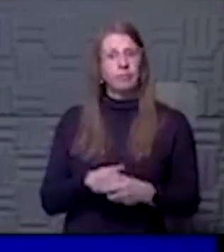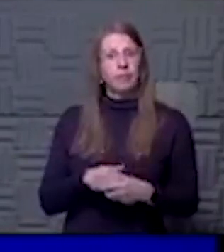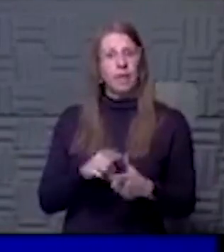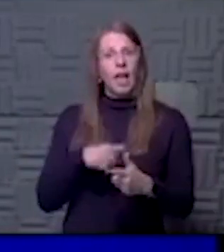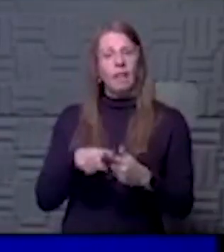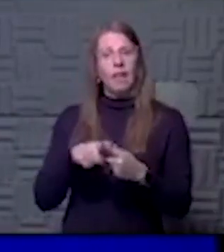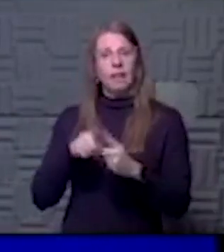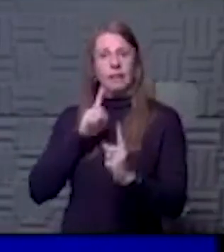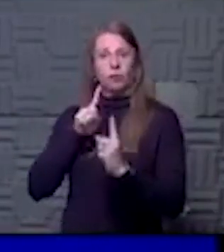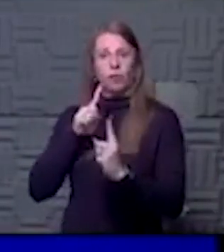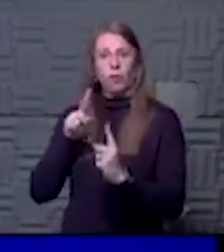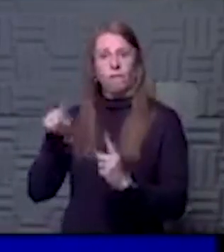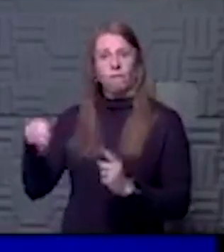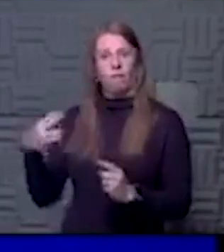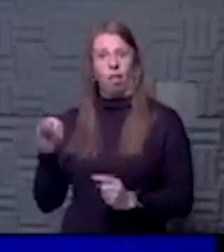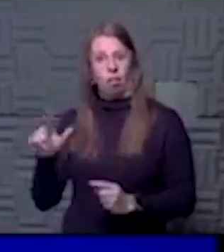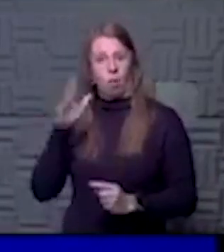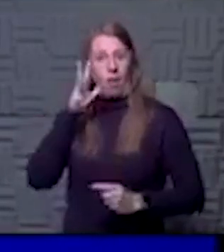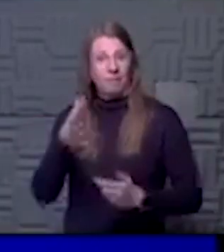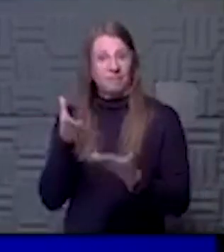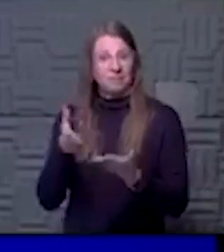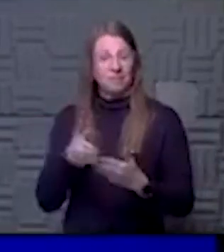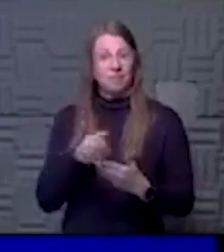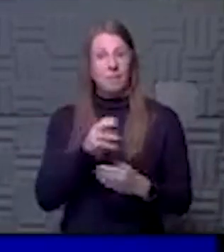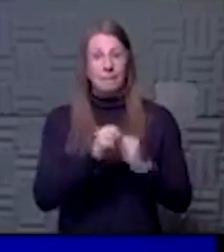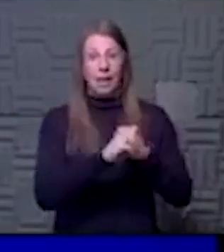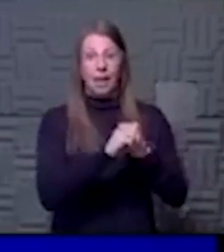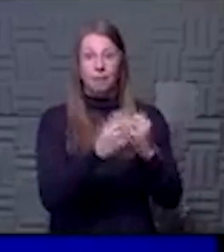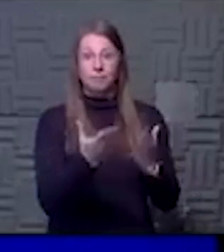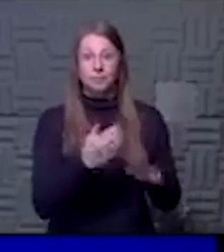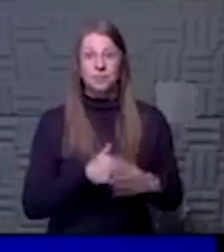Phil Griffin here in just a moment. So let's start with the media, though.